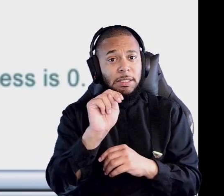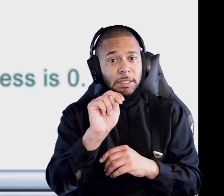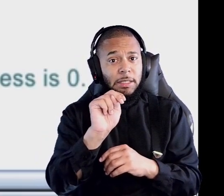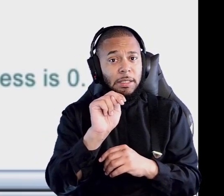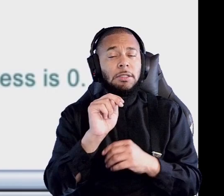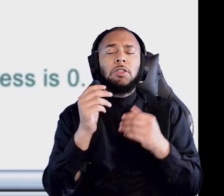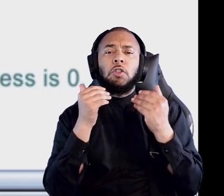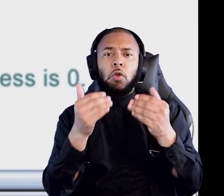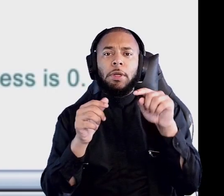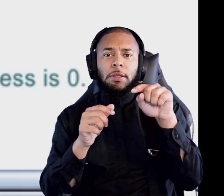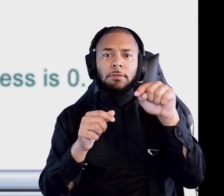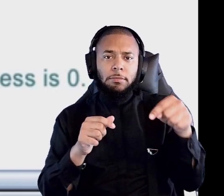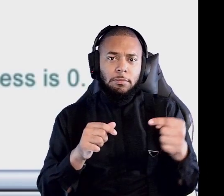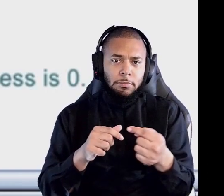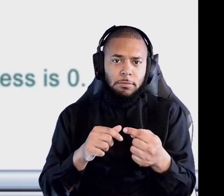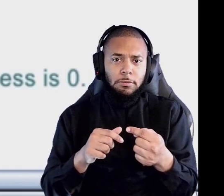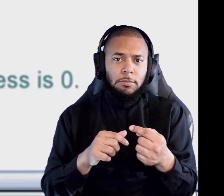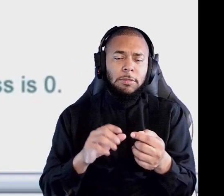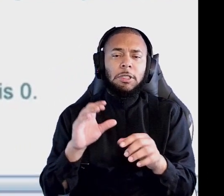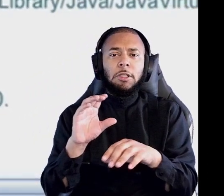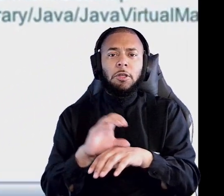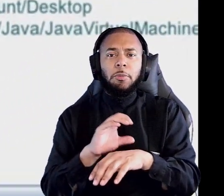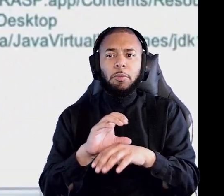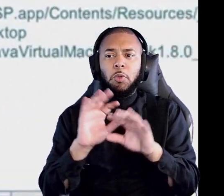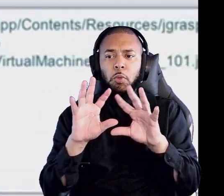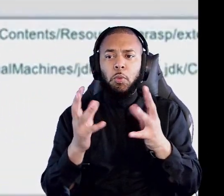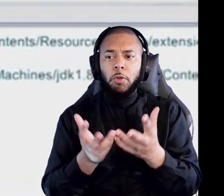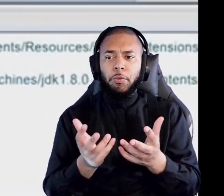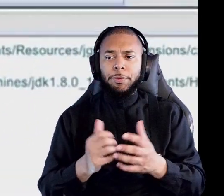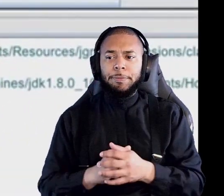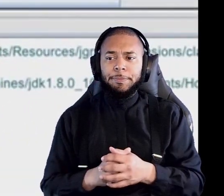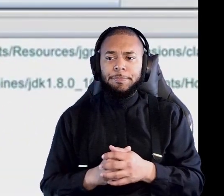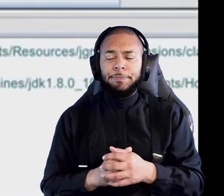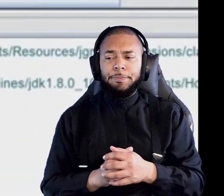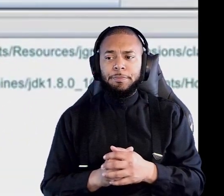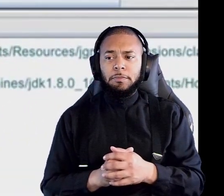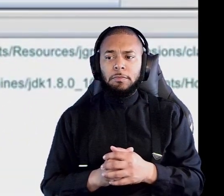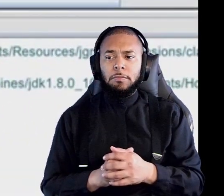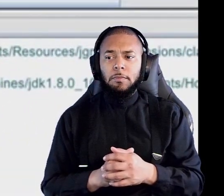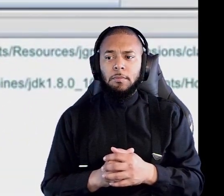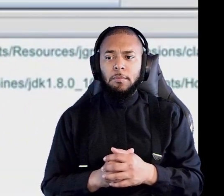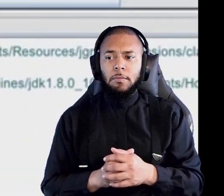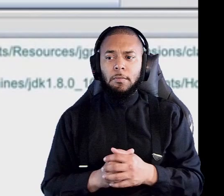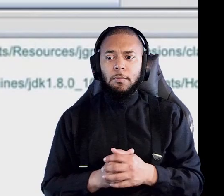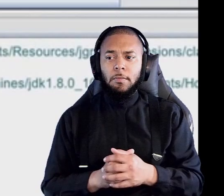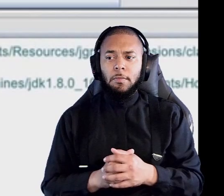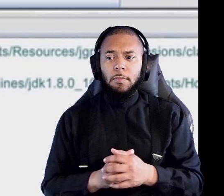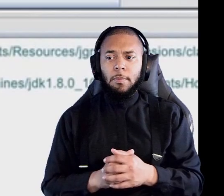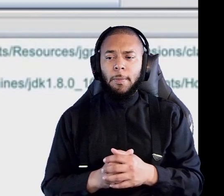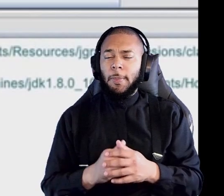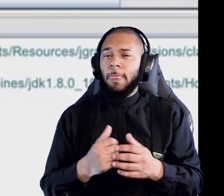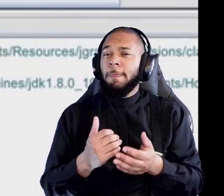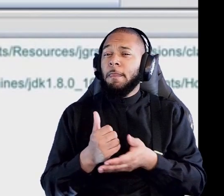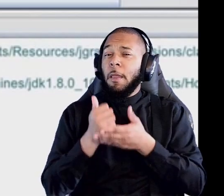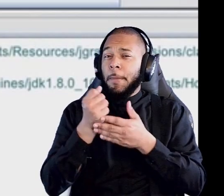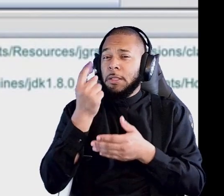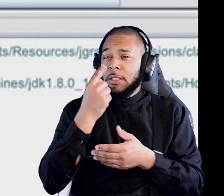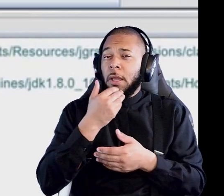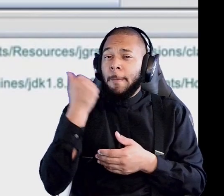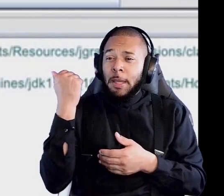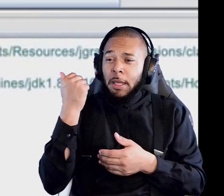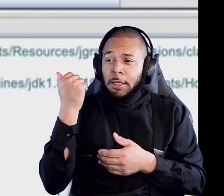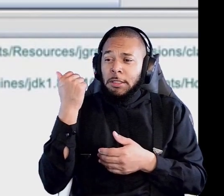new line and says computer world. So I think to understand this best, what might